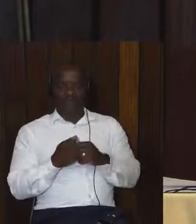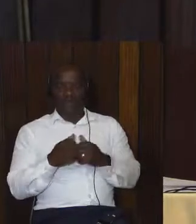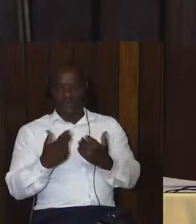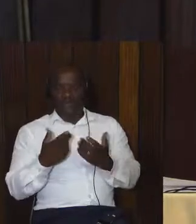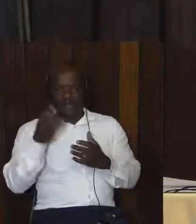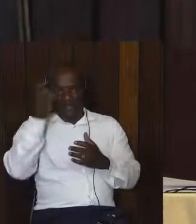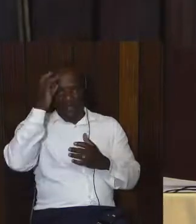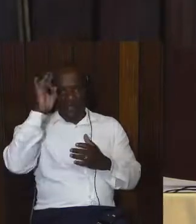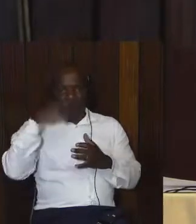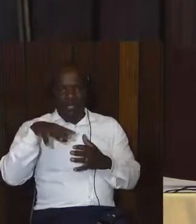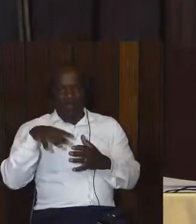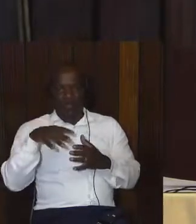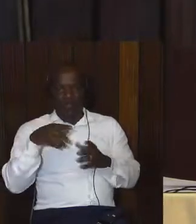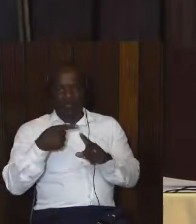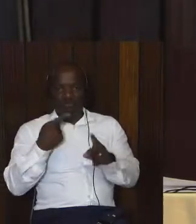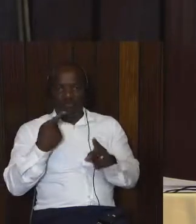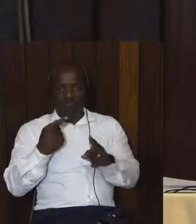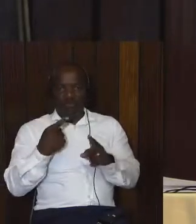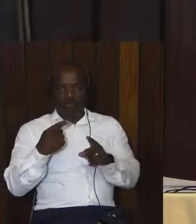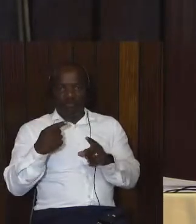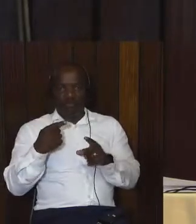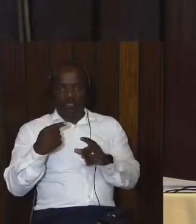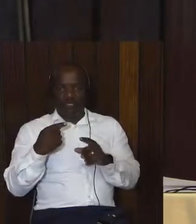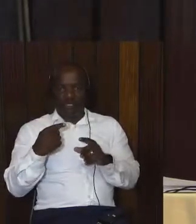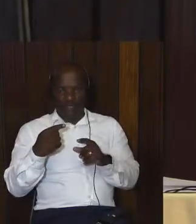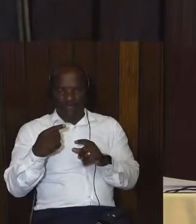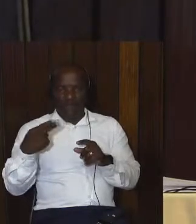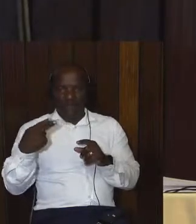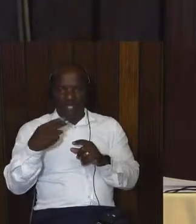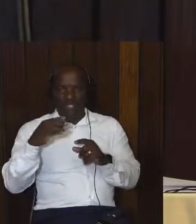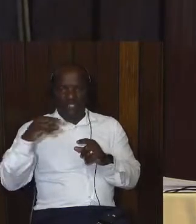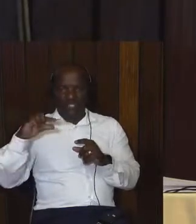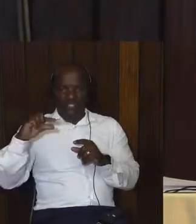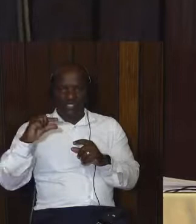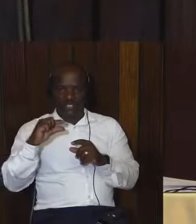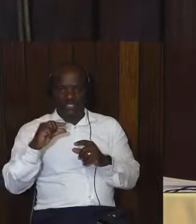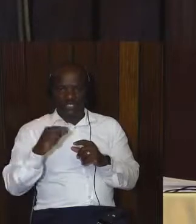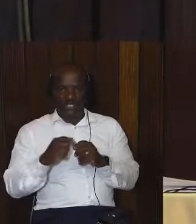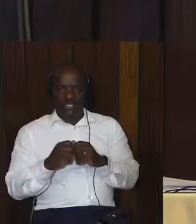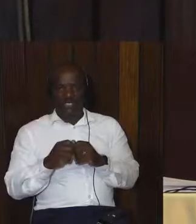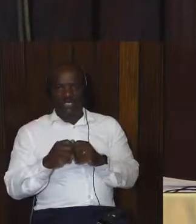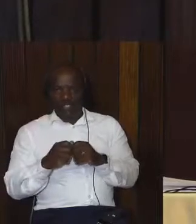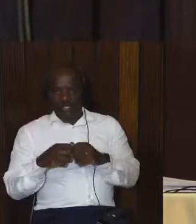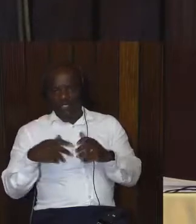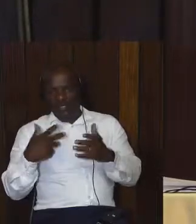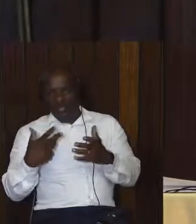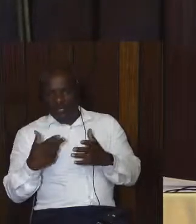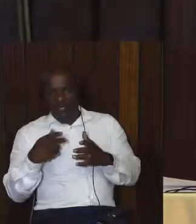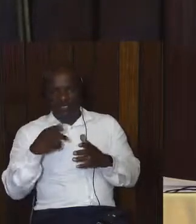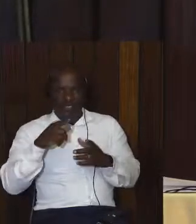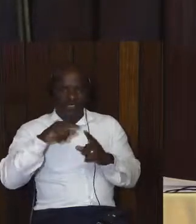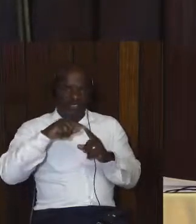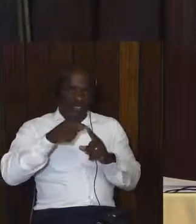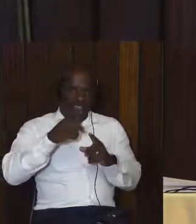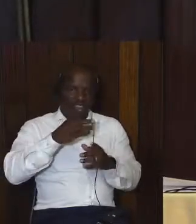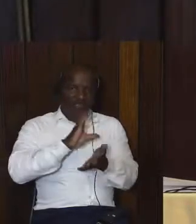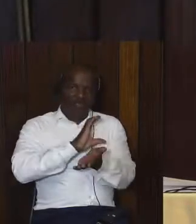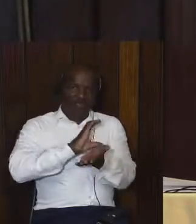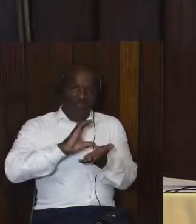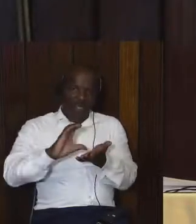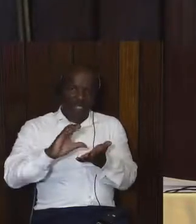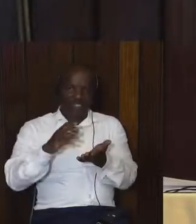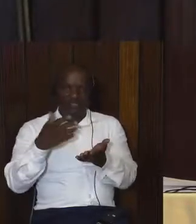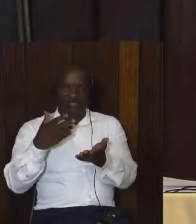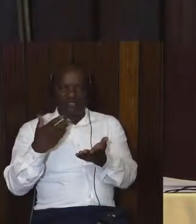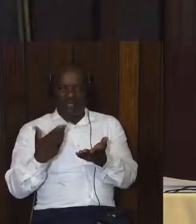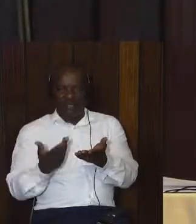opinion from the AG? You remember you time and again said because of these contracts that have been there for some time,